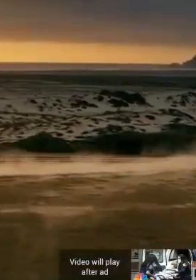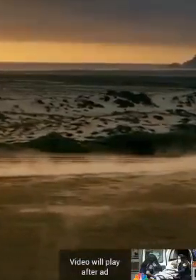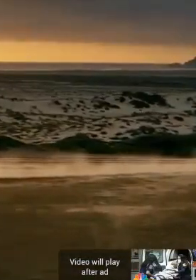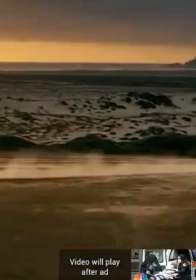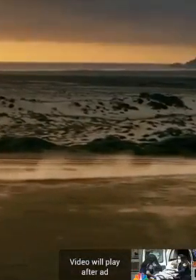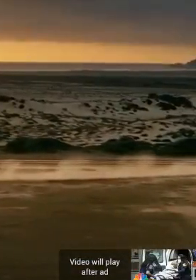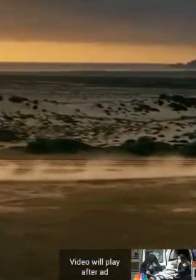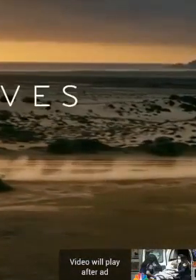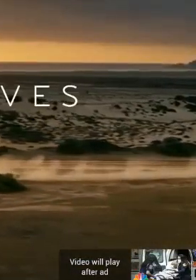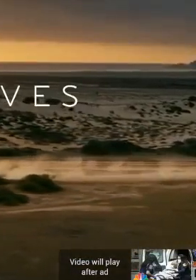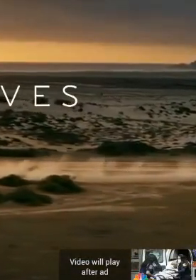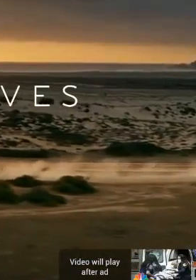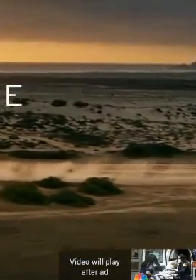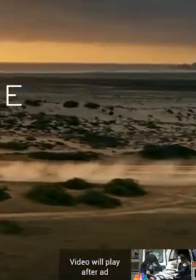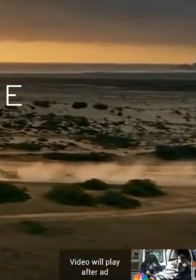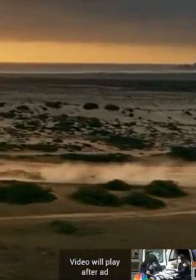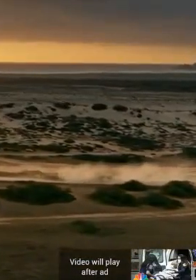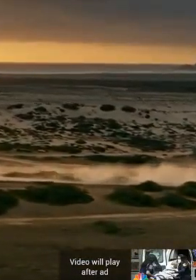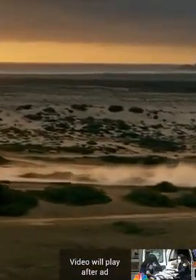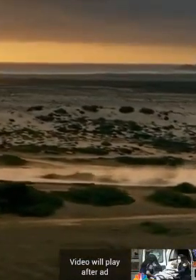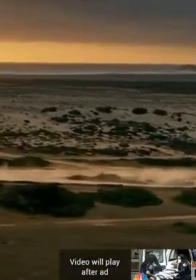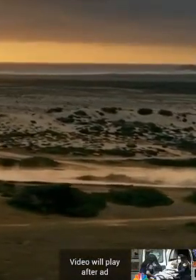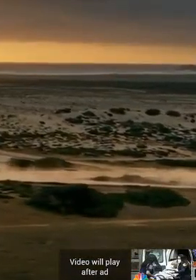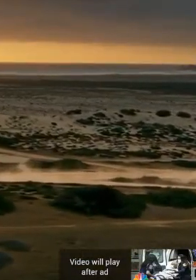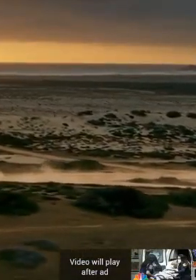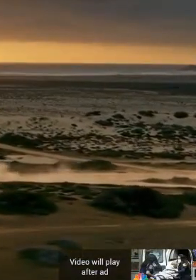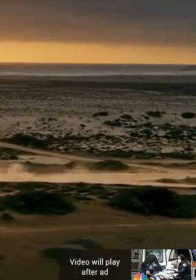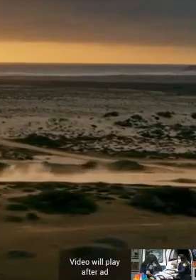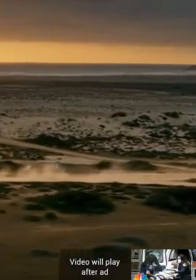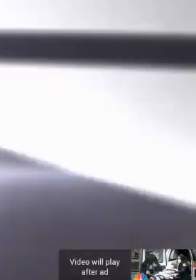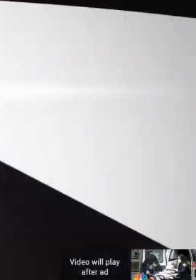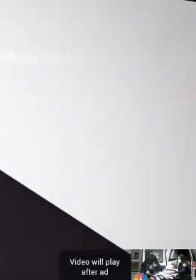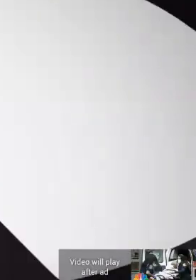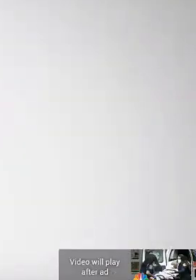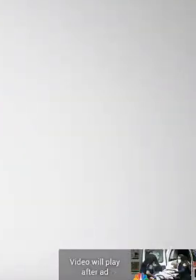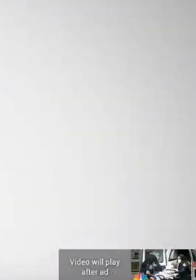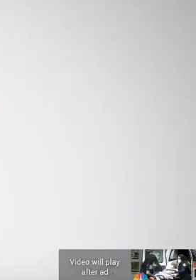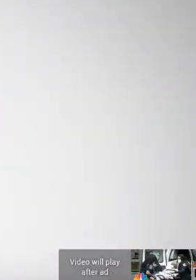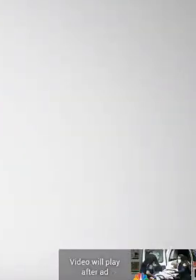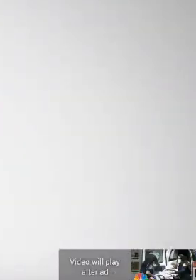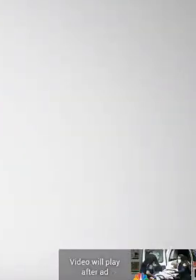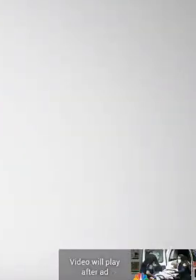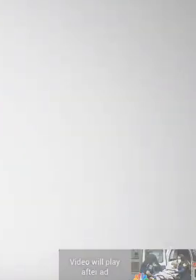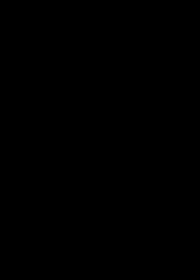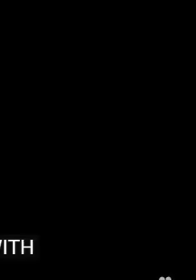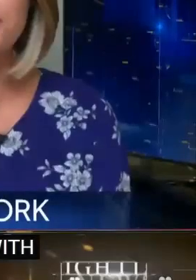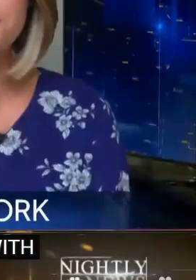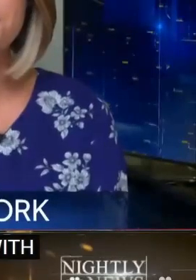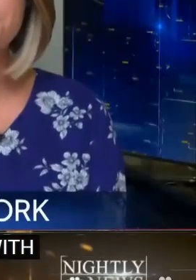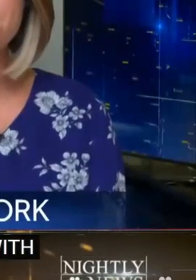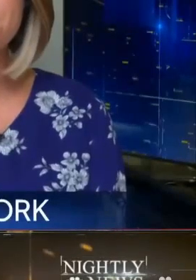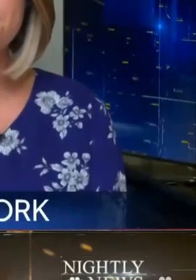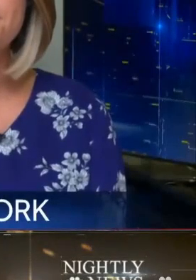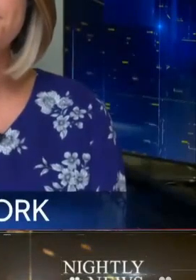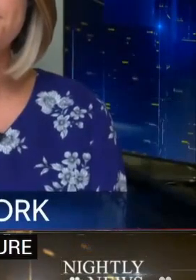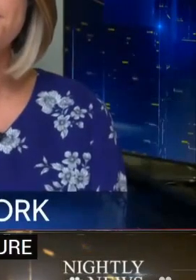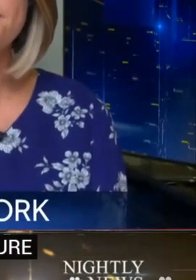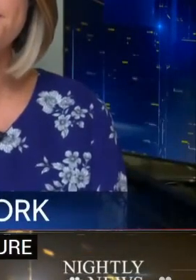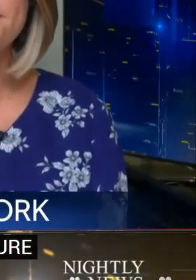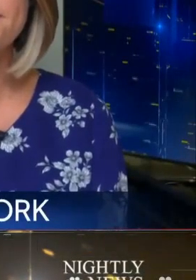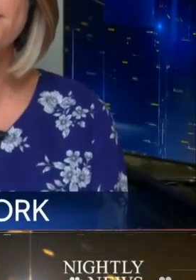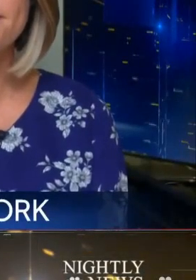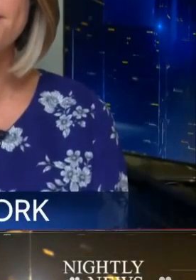Now. Service, test drives, purchase, and leasing that comes to you during the Infinity Summer Event. Yeah, that's for sure.